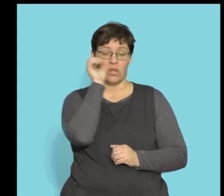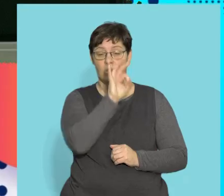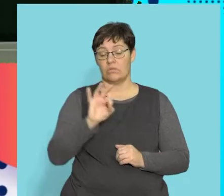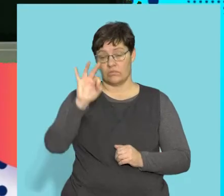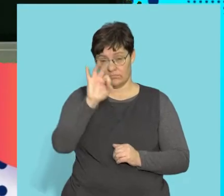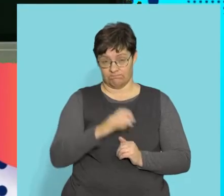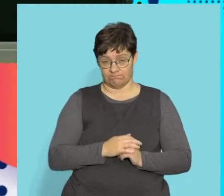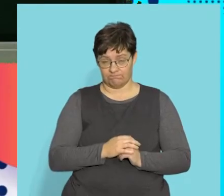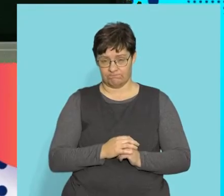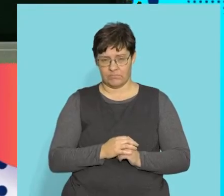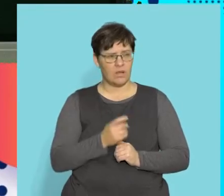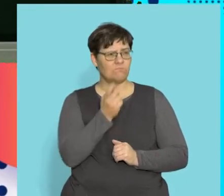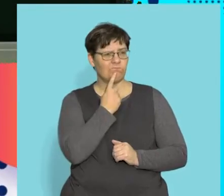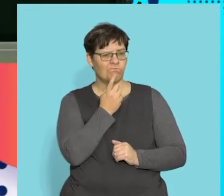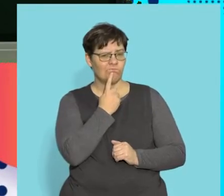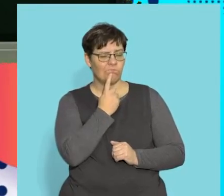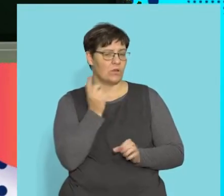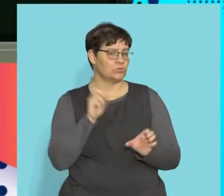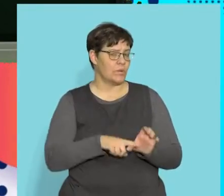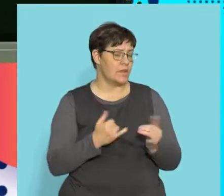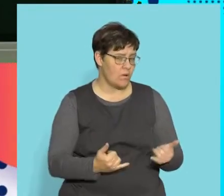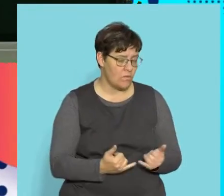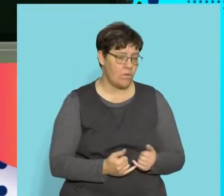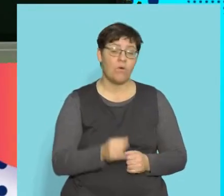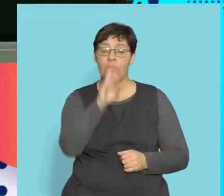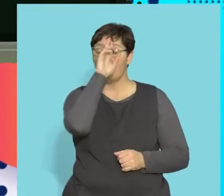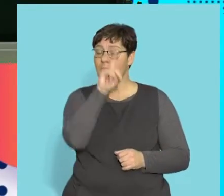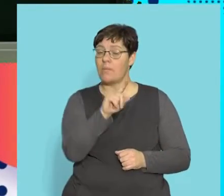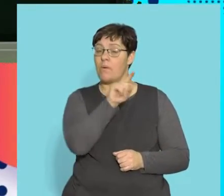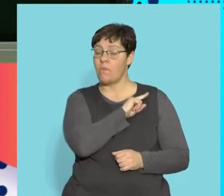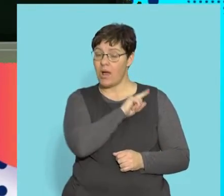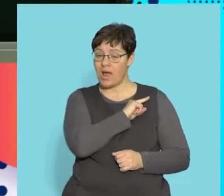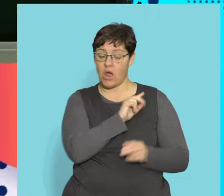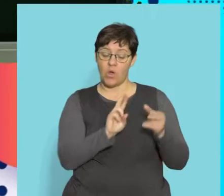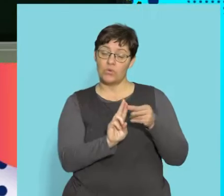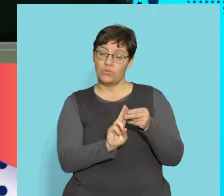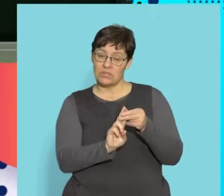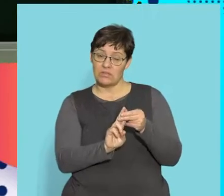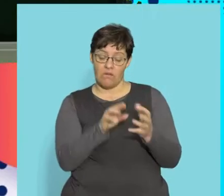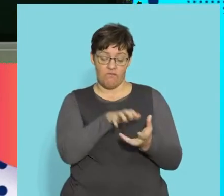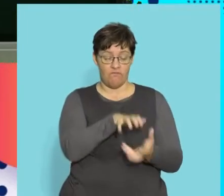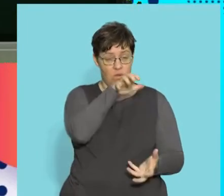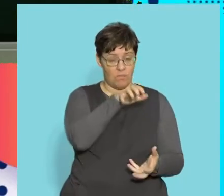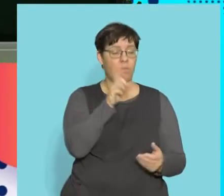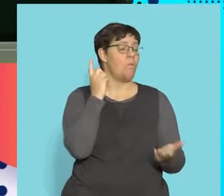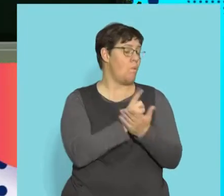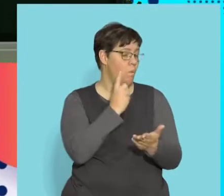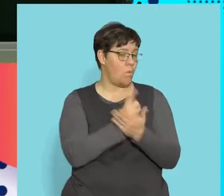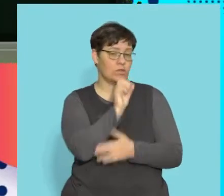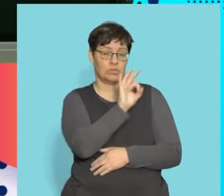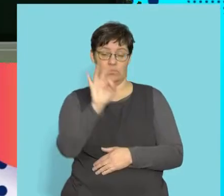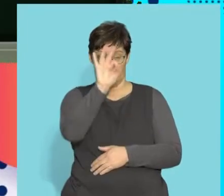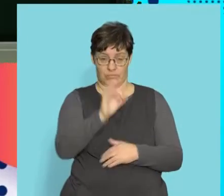cubed, just in case you've only just joined us now. Please remember that the units for volume are